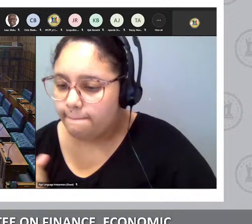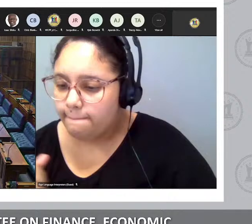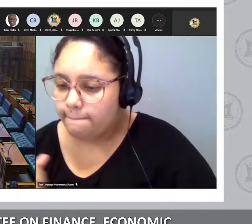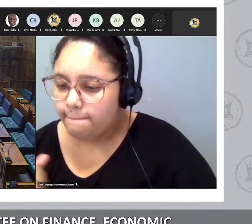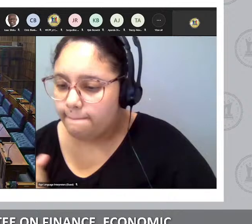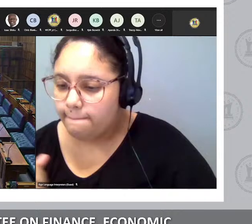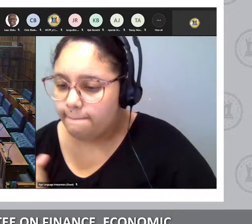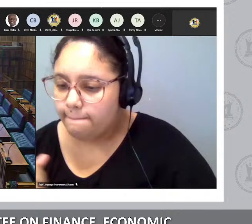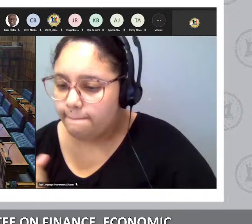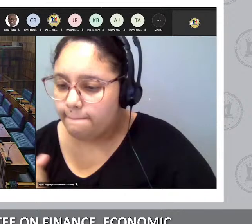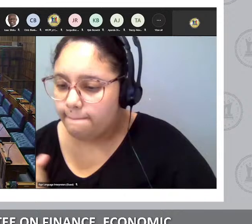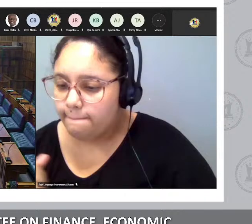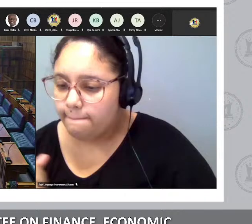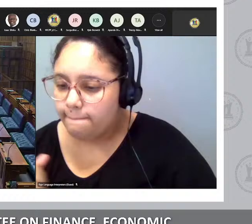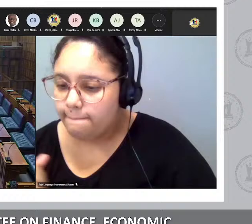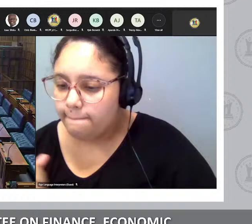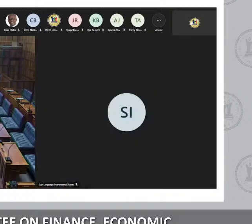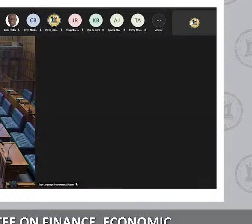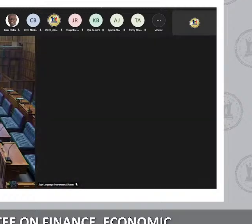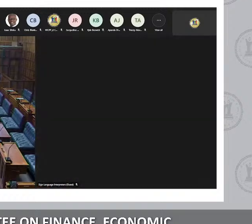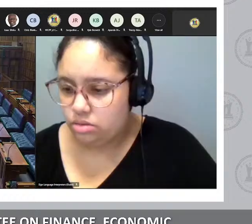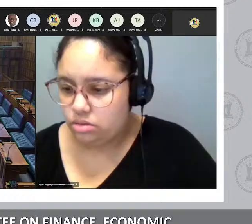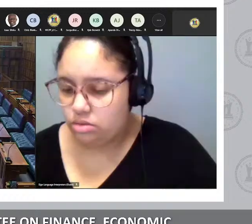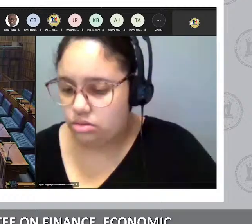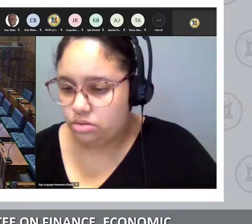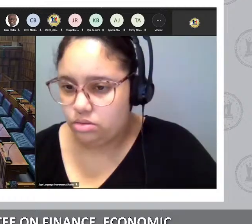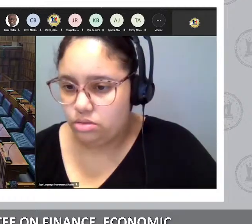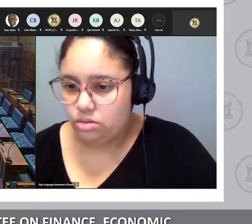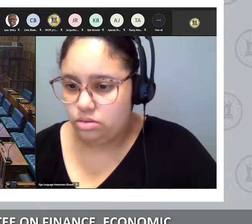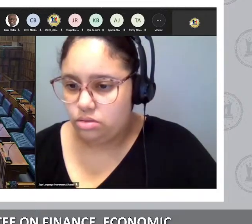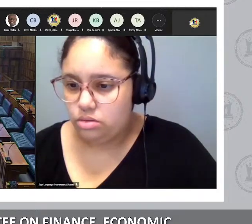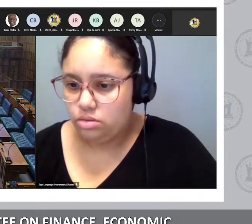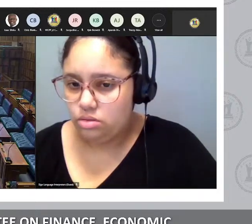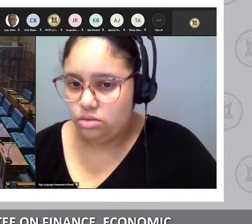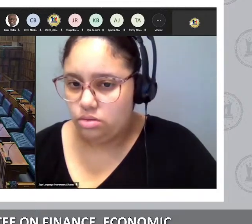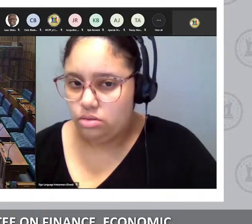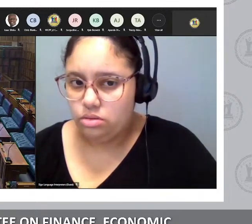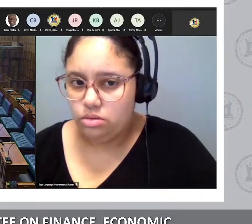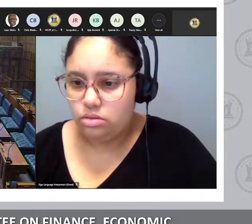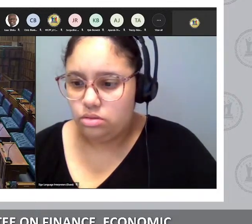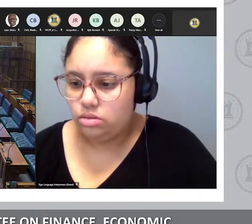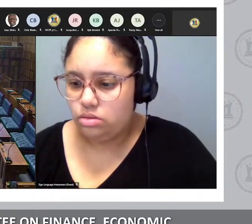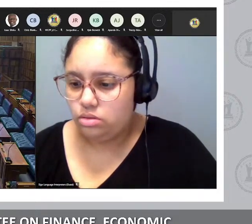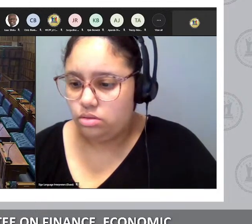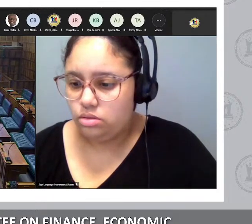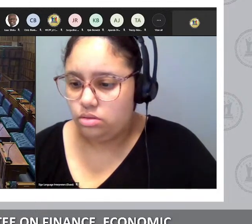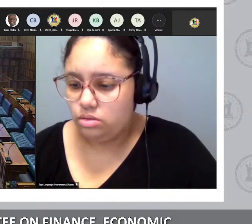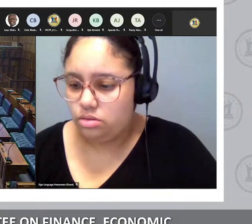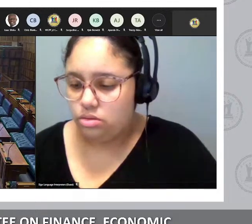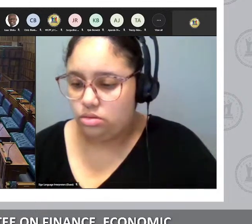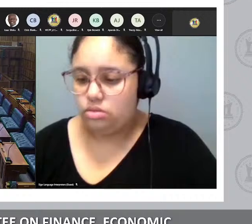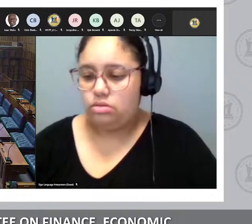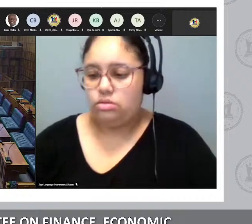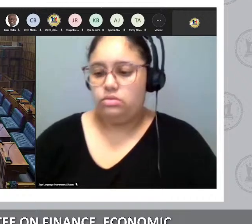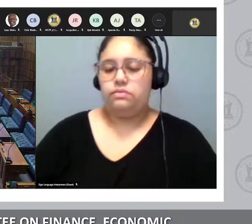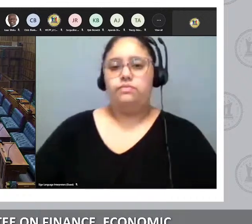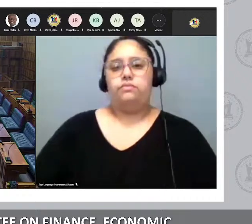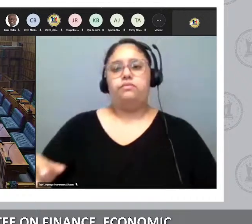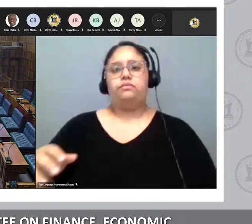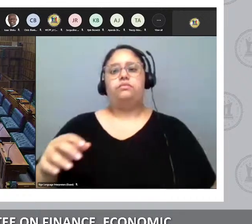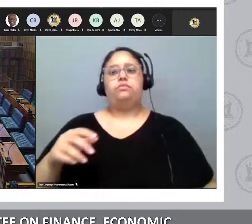that affects I think that was a comment um I think more so over is the target that are not being met is this